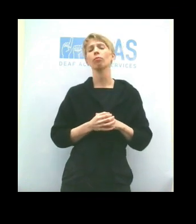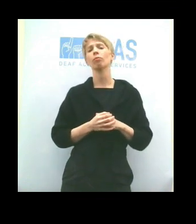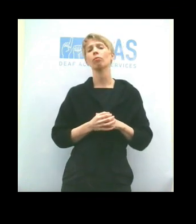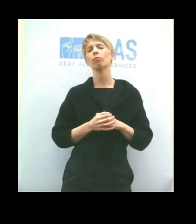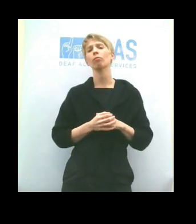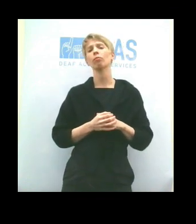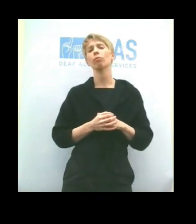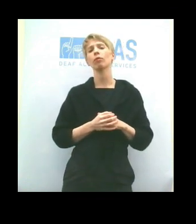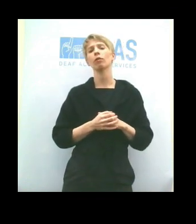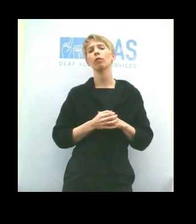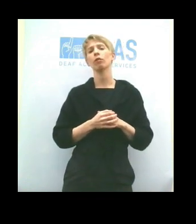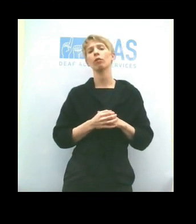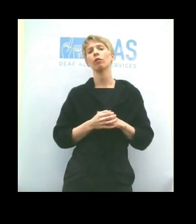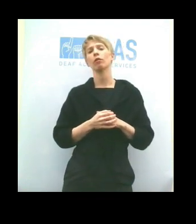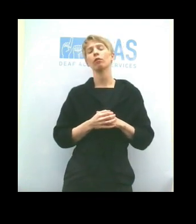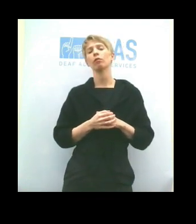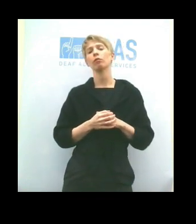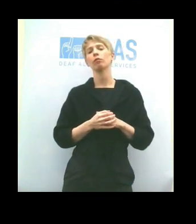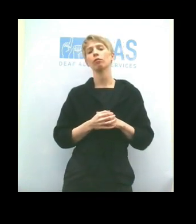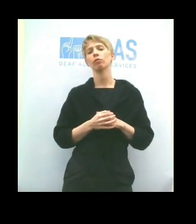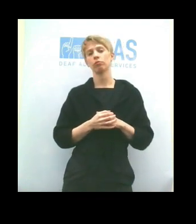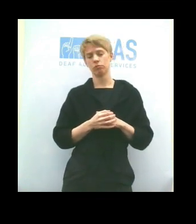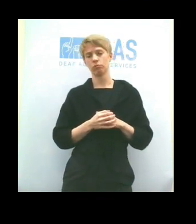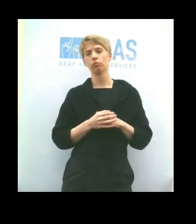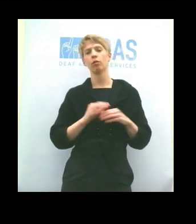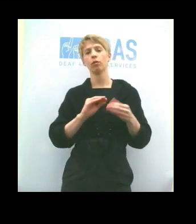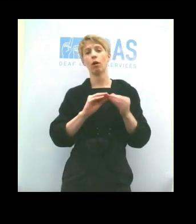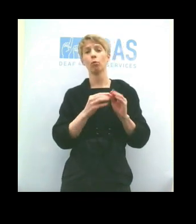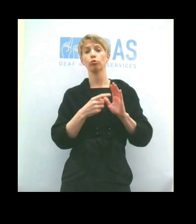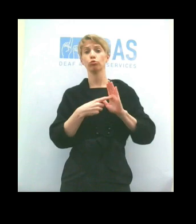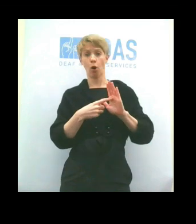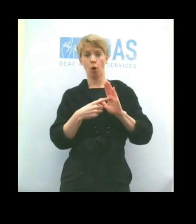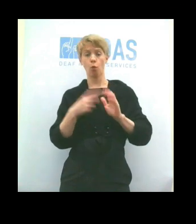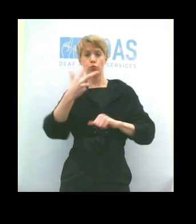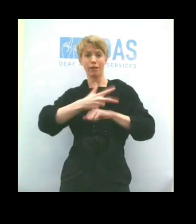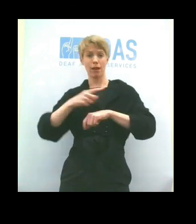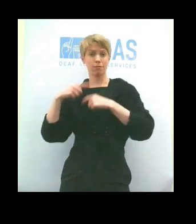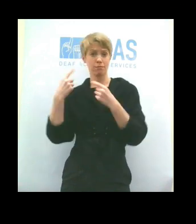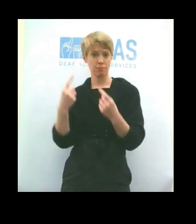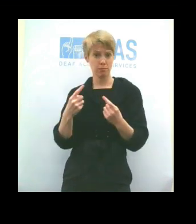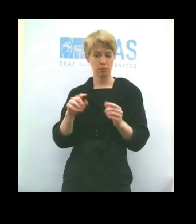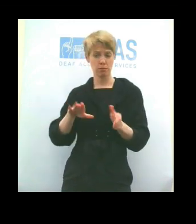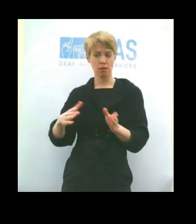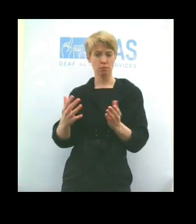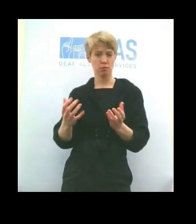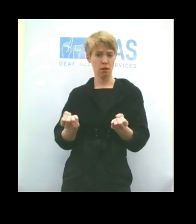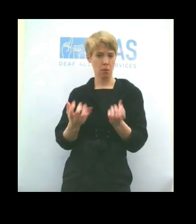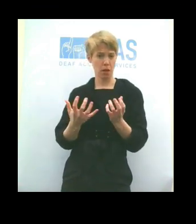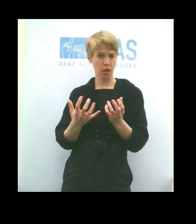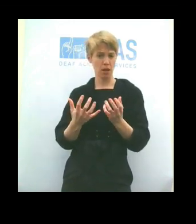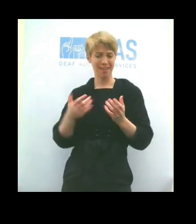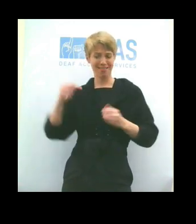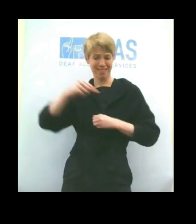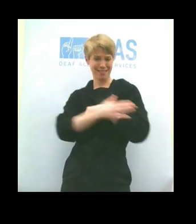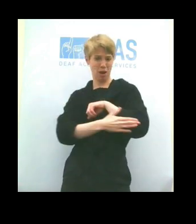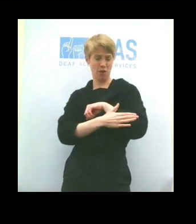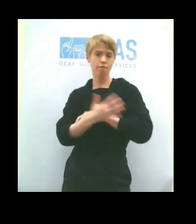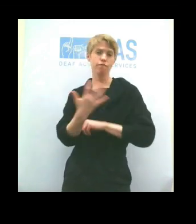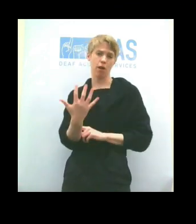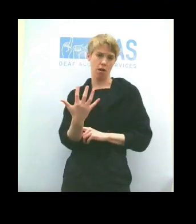On the 3-day rolling decline, we are showing less than 5 deaths in Erie County, but there may be deaths in other